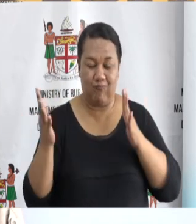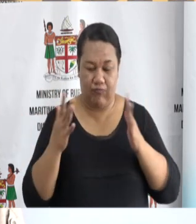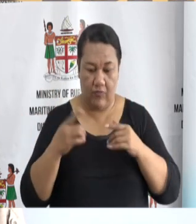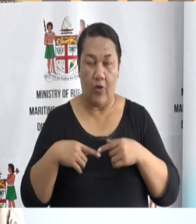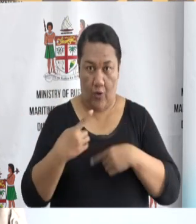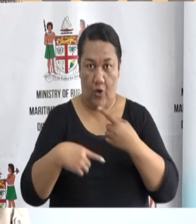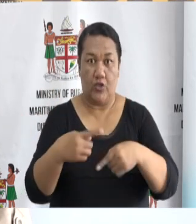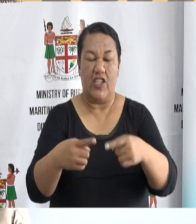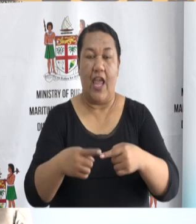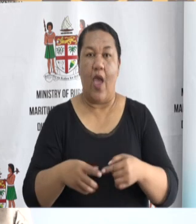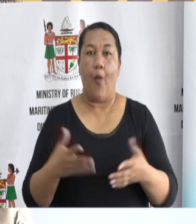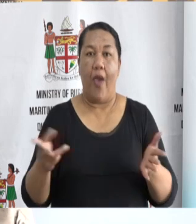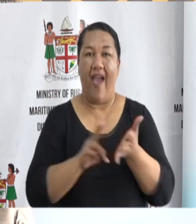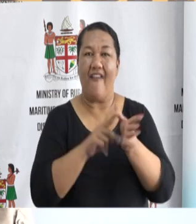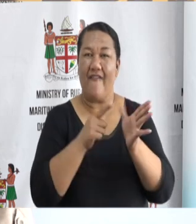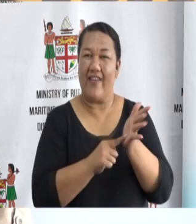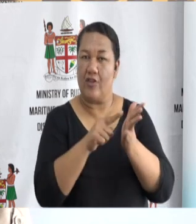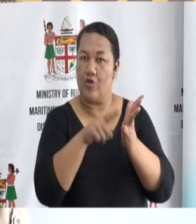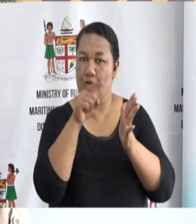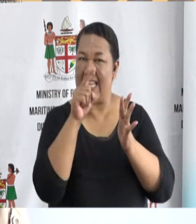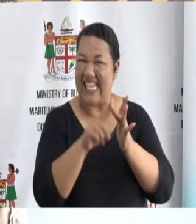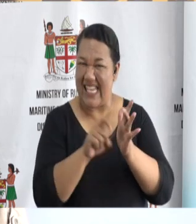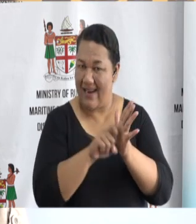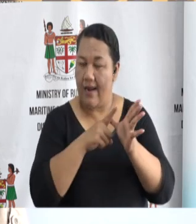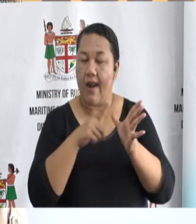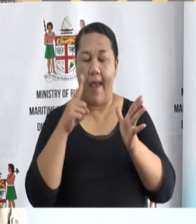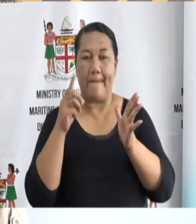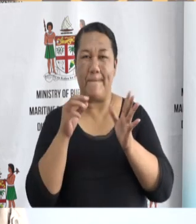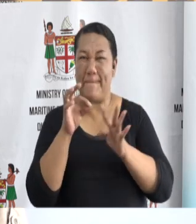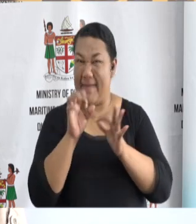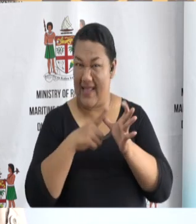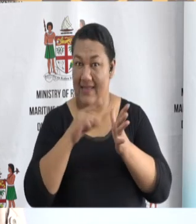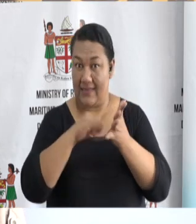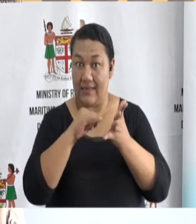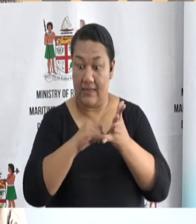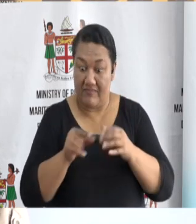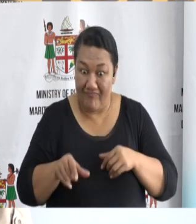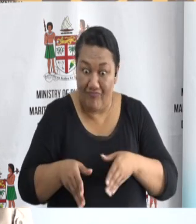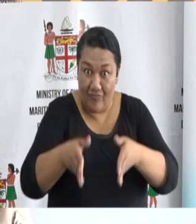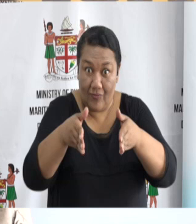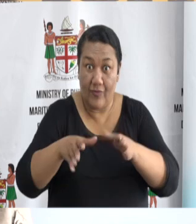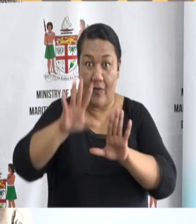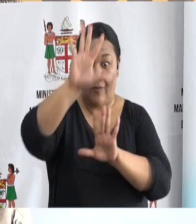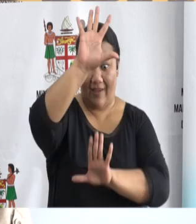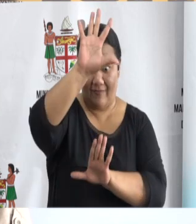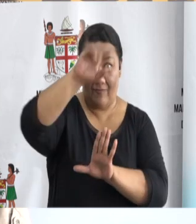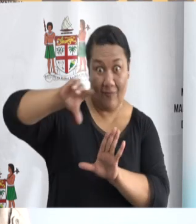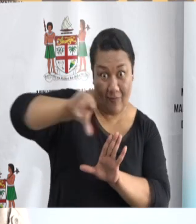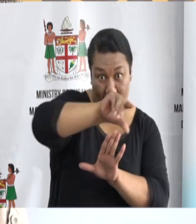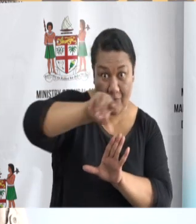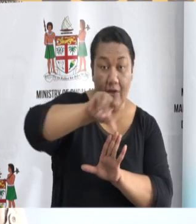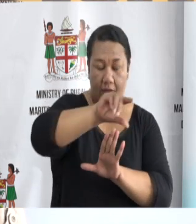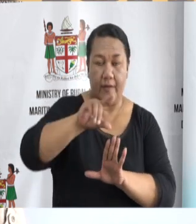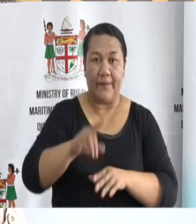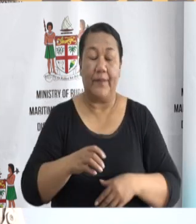Vitilev waters. A gale warning is still in force in Vatuira Passage and Koro Sea. A strong wind warning is